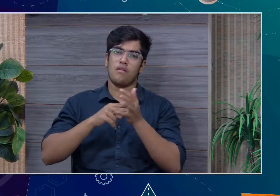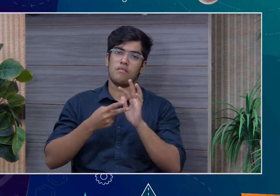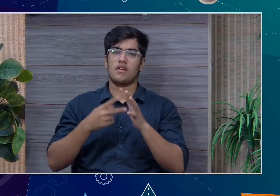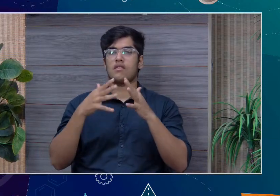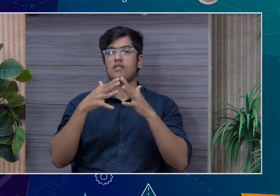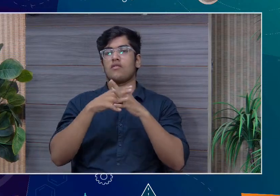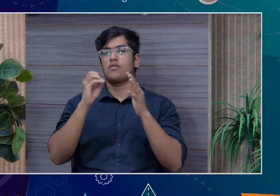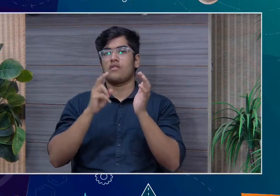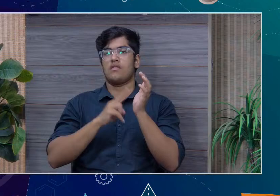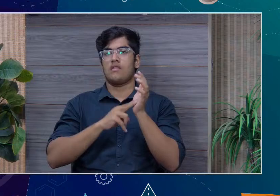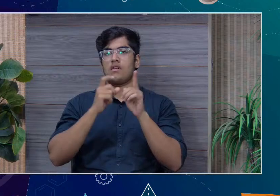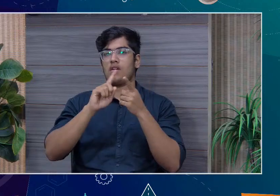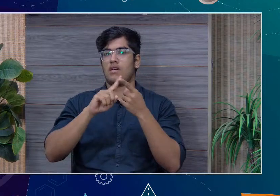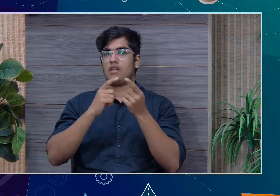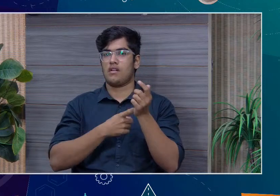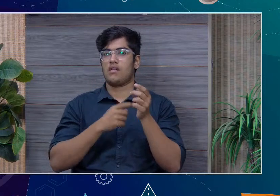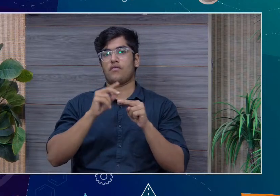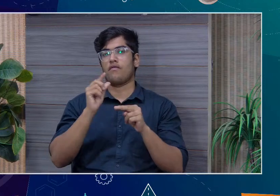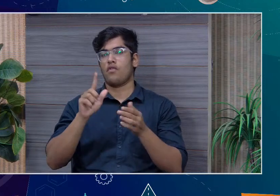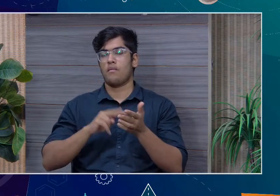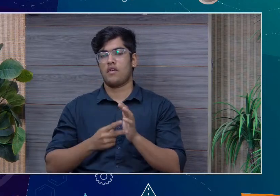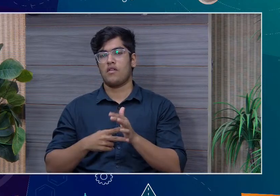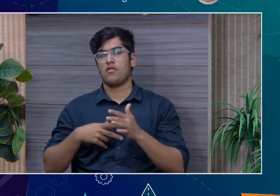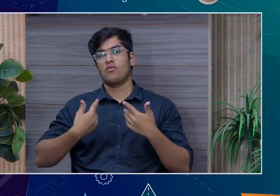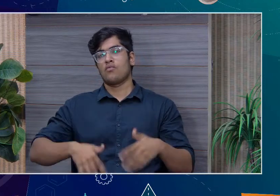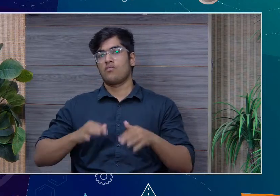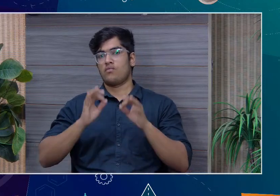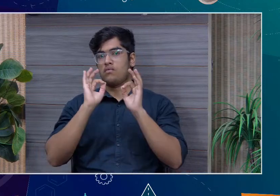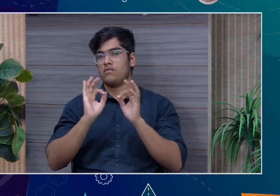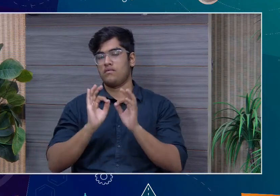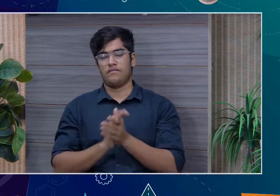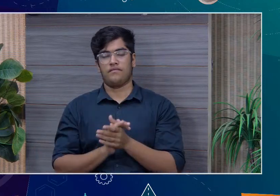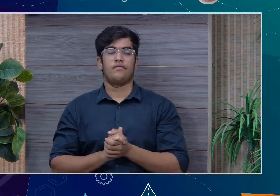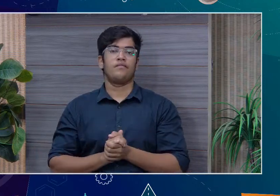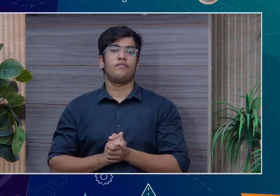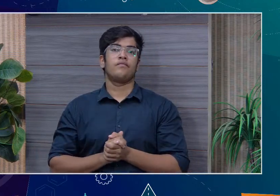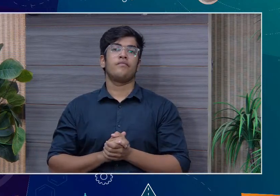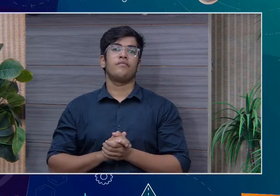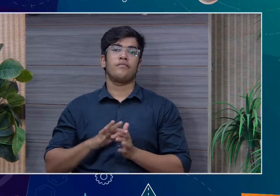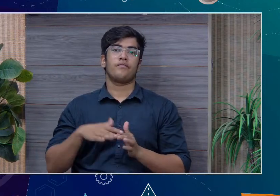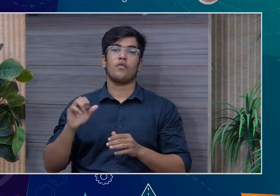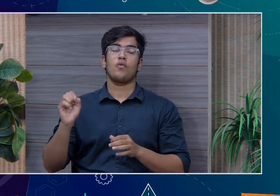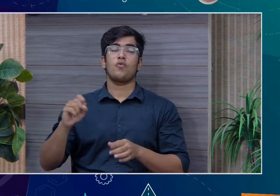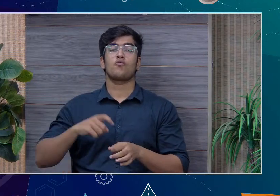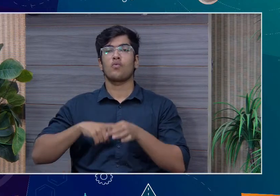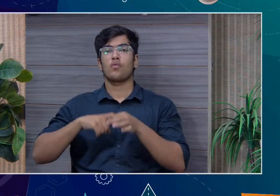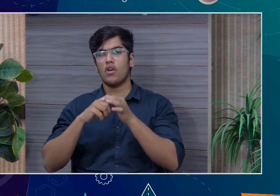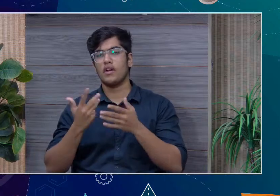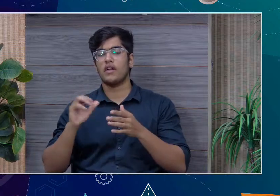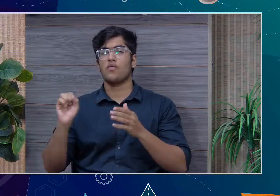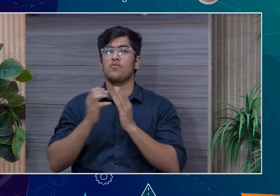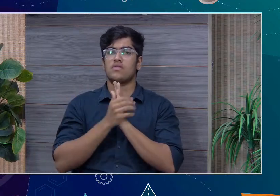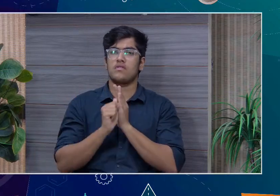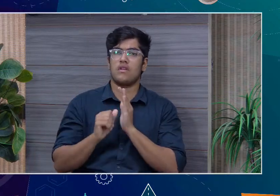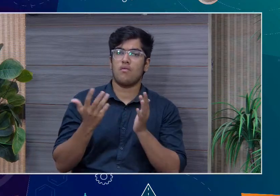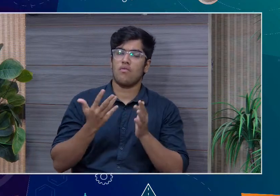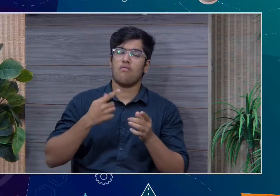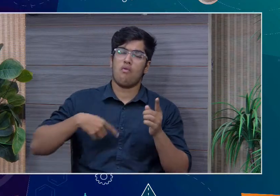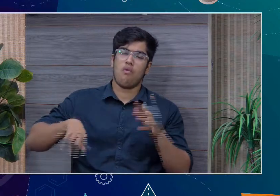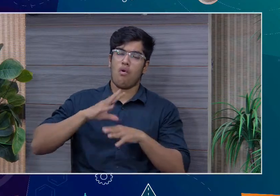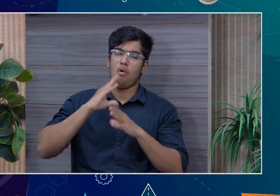shoe would match the quality and the compassion of the shoe which was made by Mr.